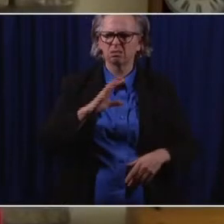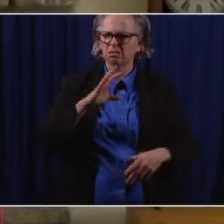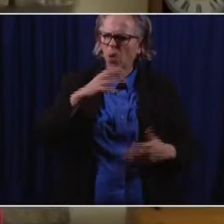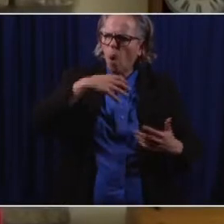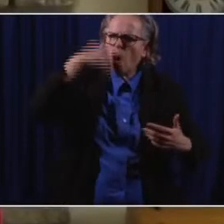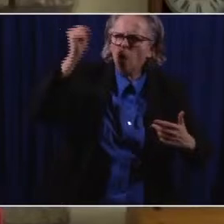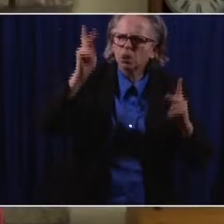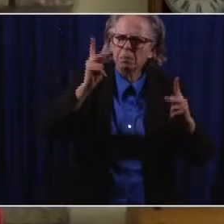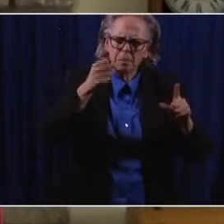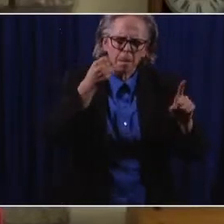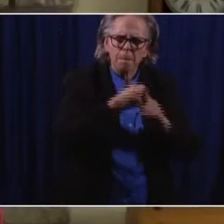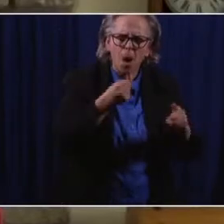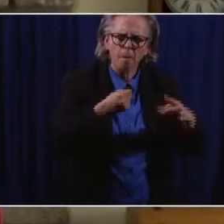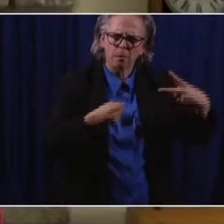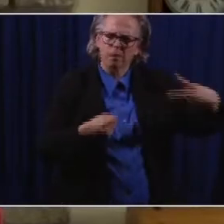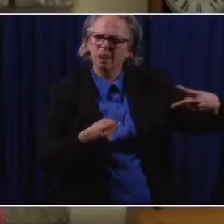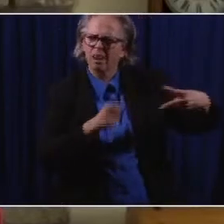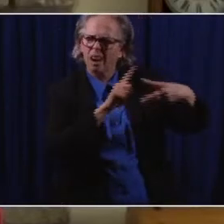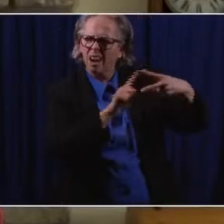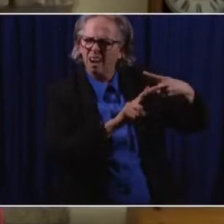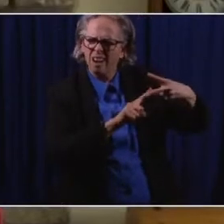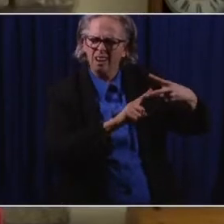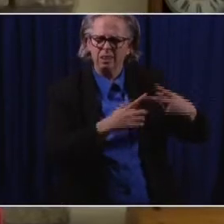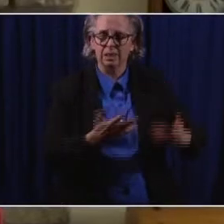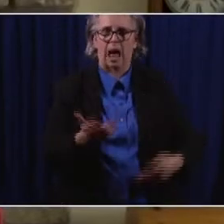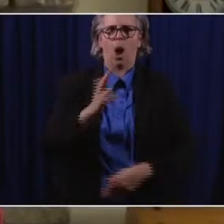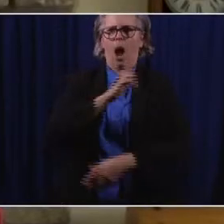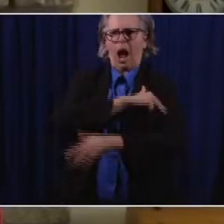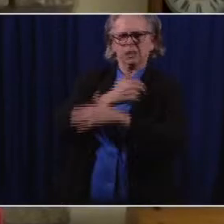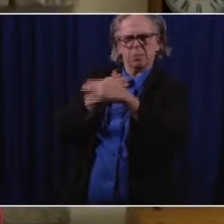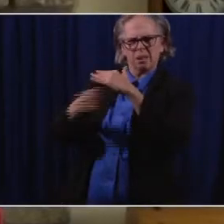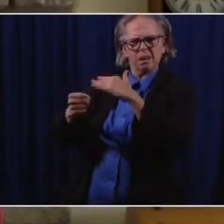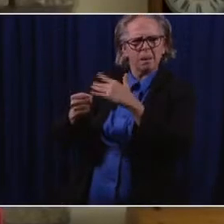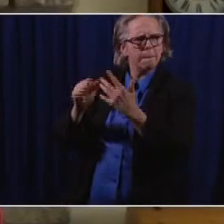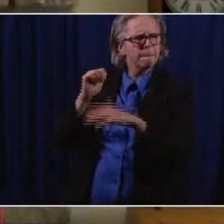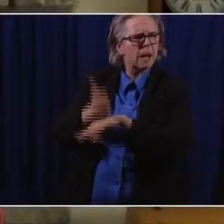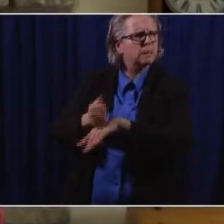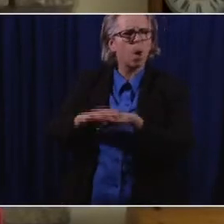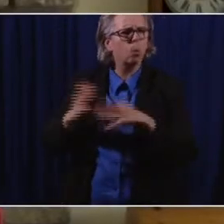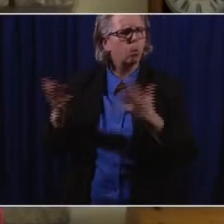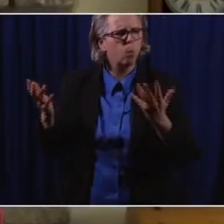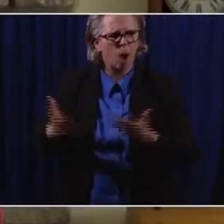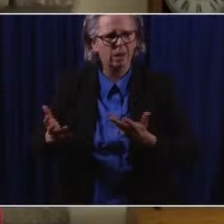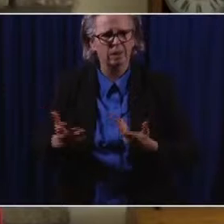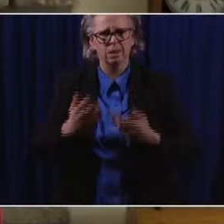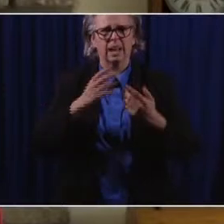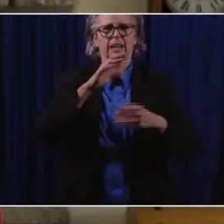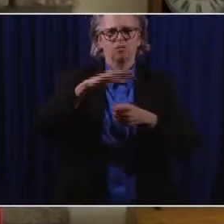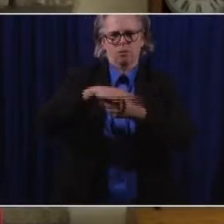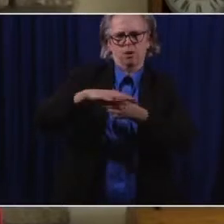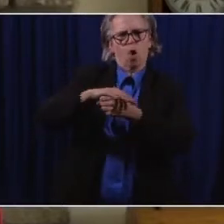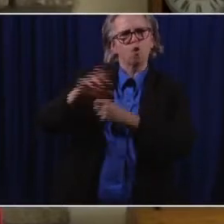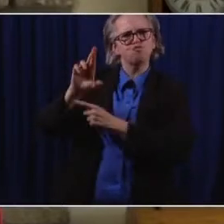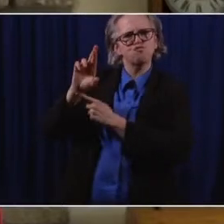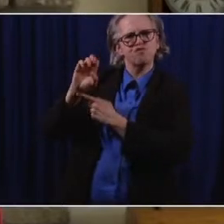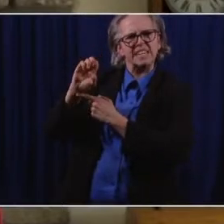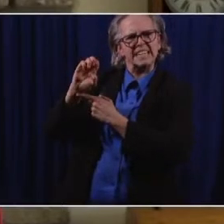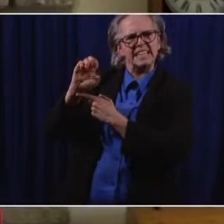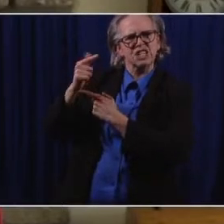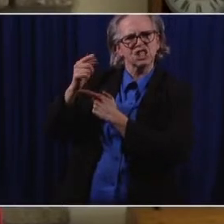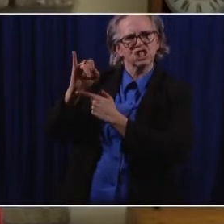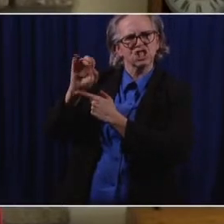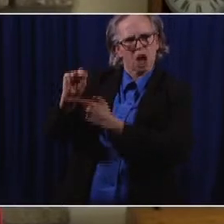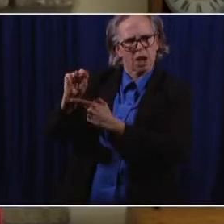And now let's look, another way of looking at this is percentage of hospital admissions by region. And again, these